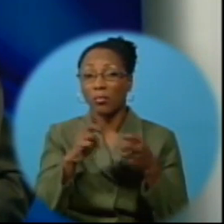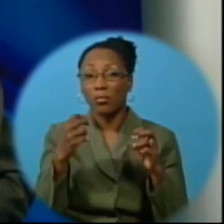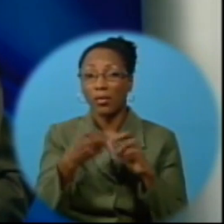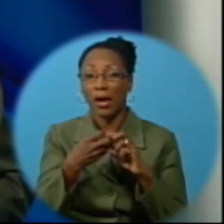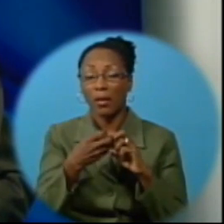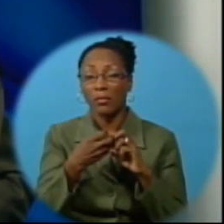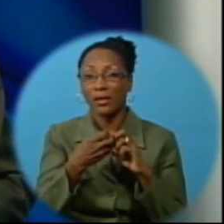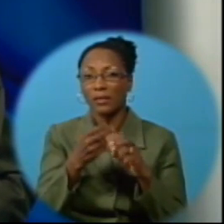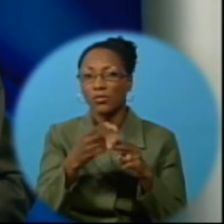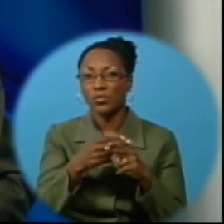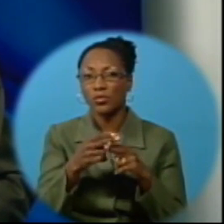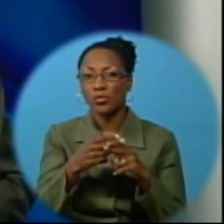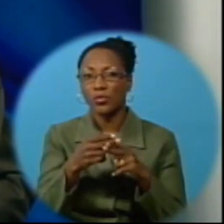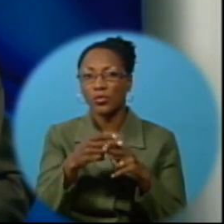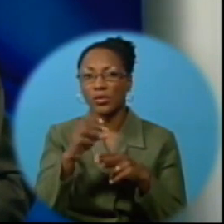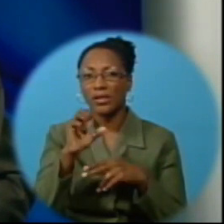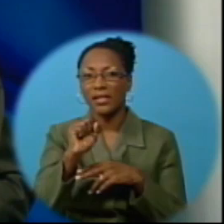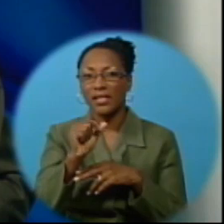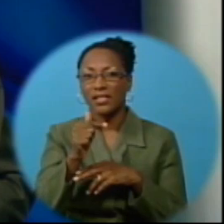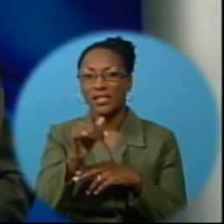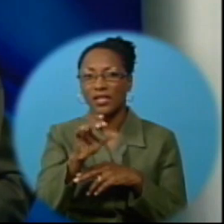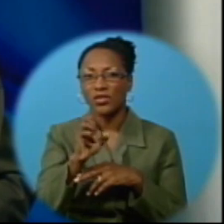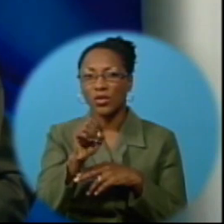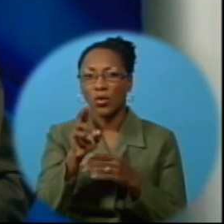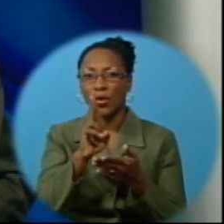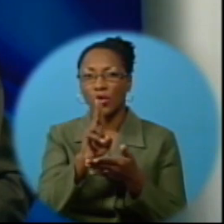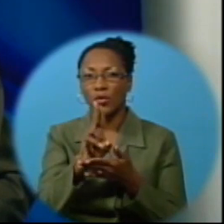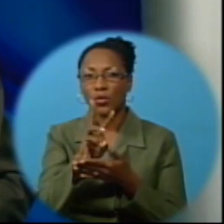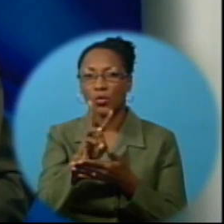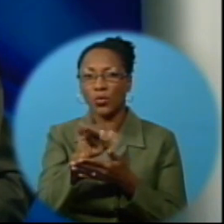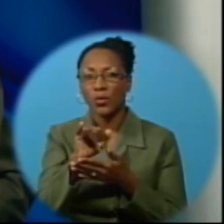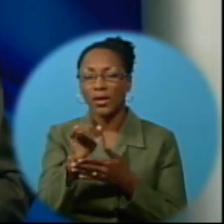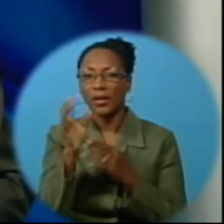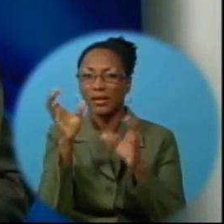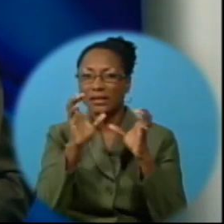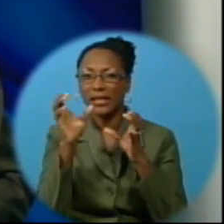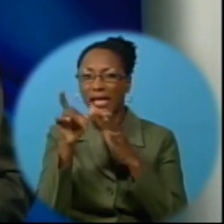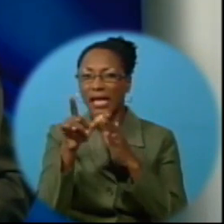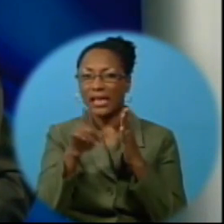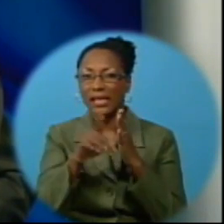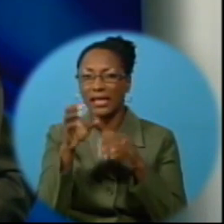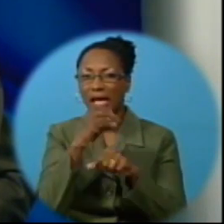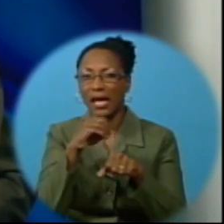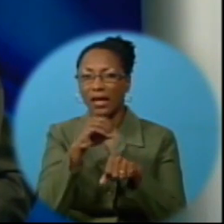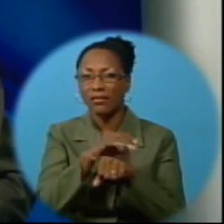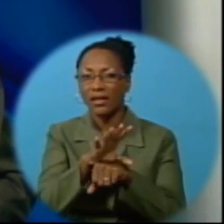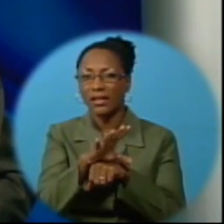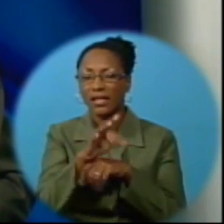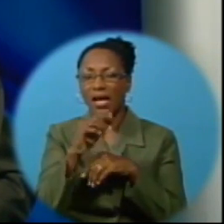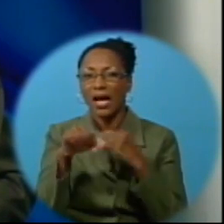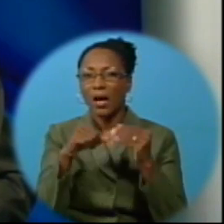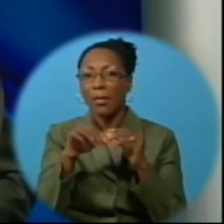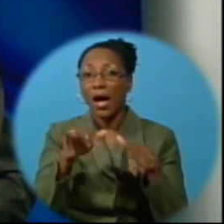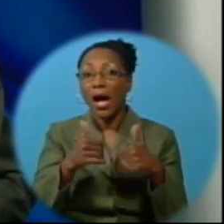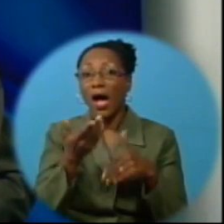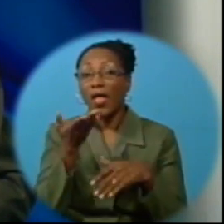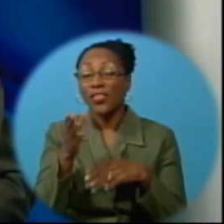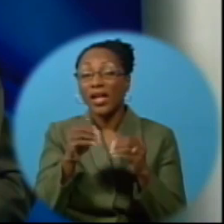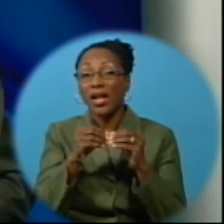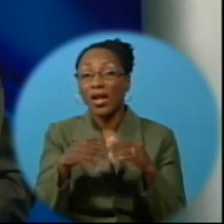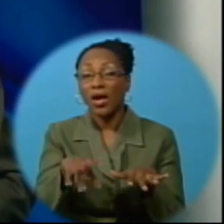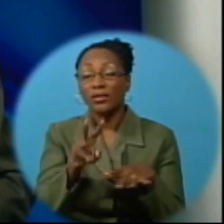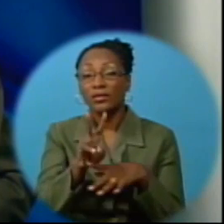in a matter of days. Sajikar UWI will be seeking legal advice concerning how they lost the 2013 Elite